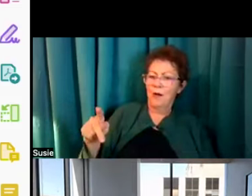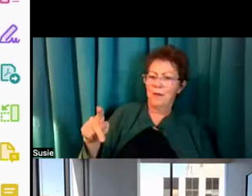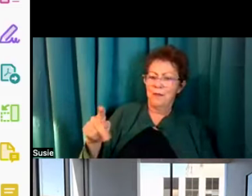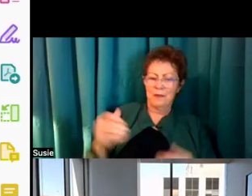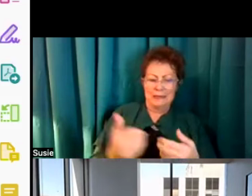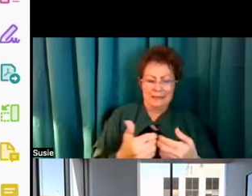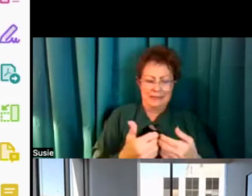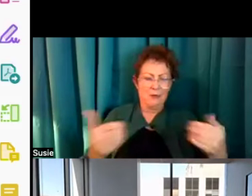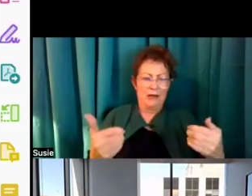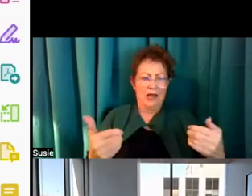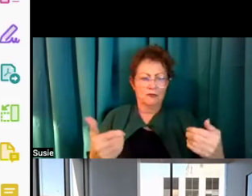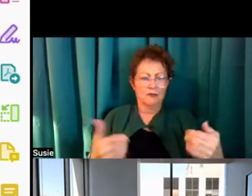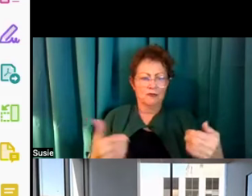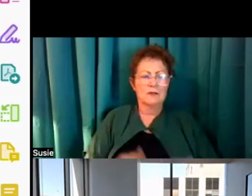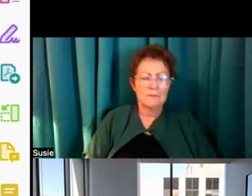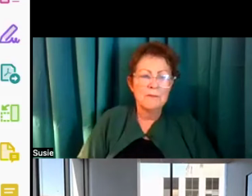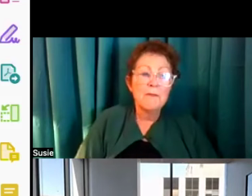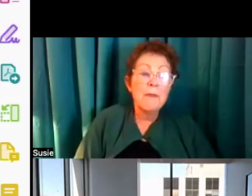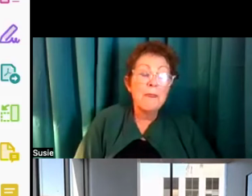segregation.